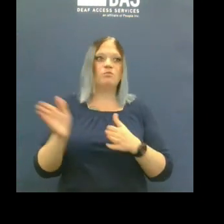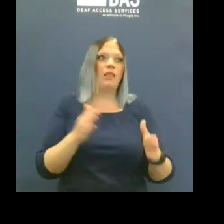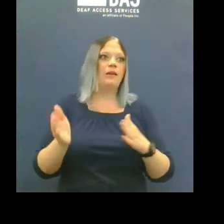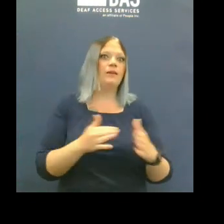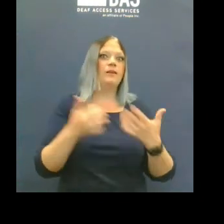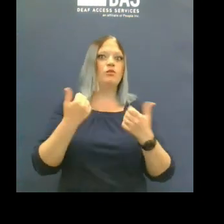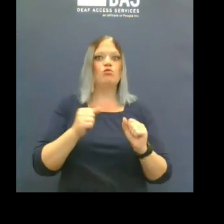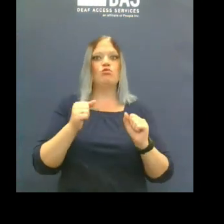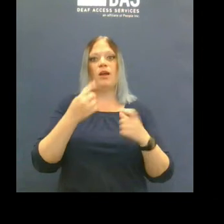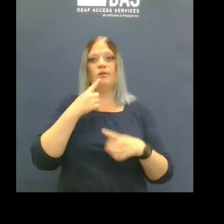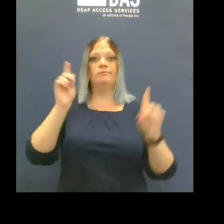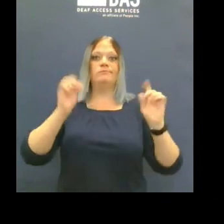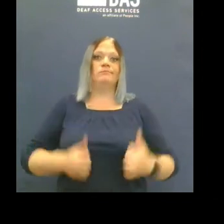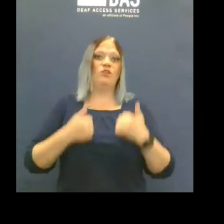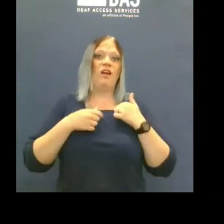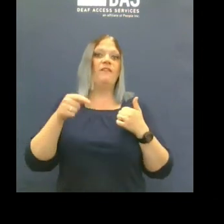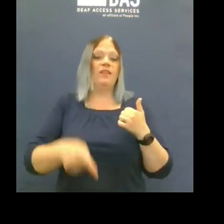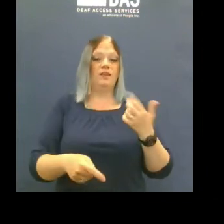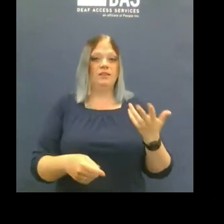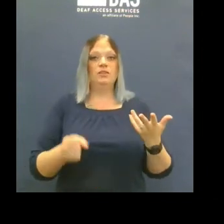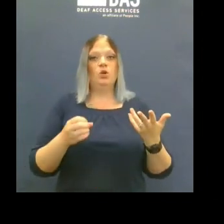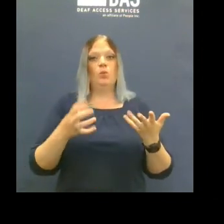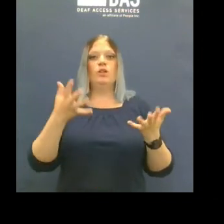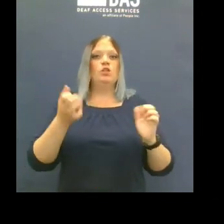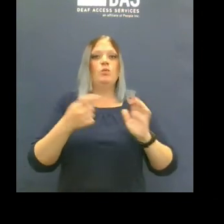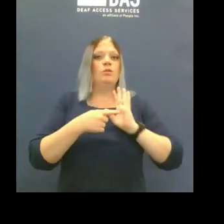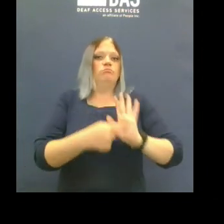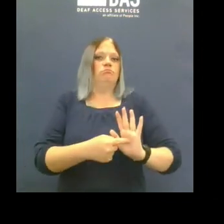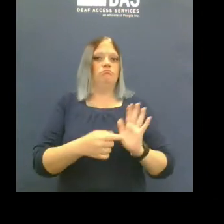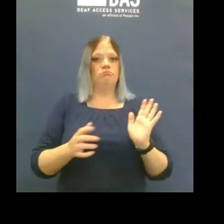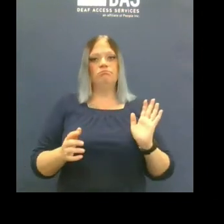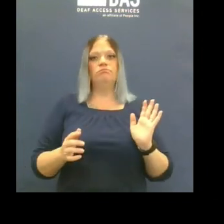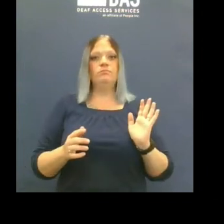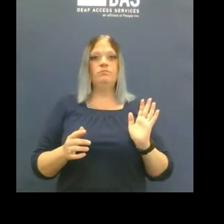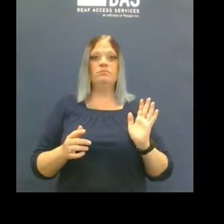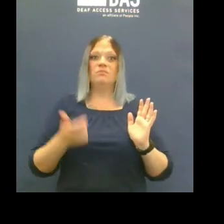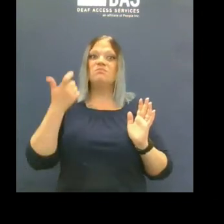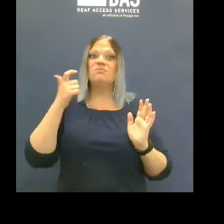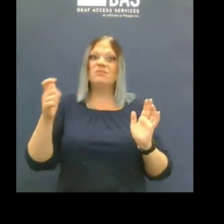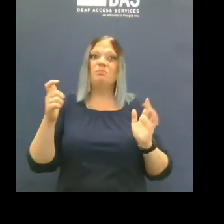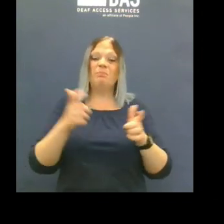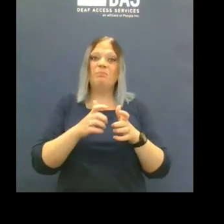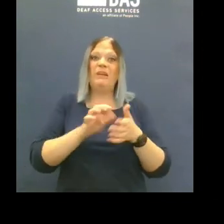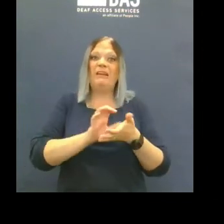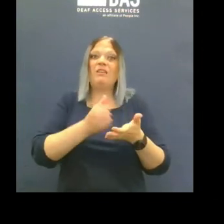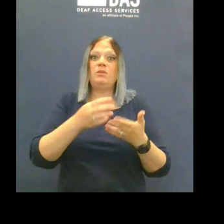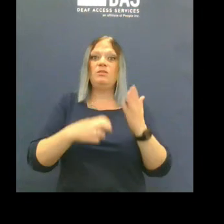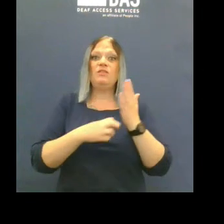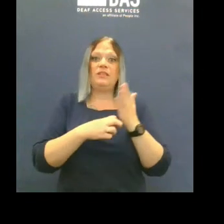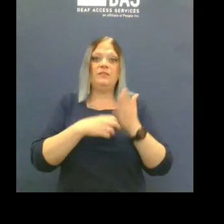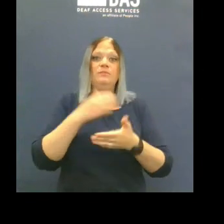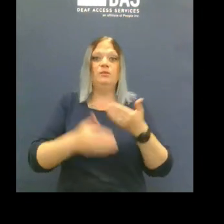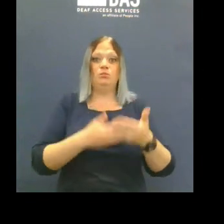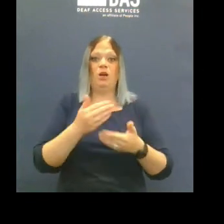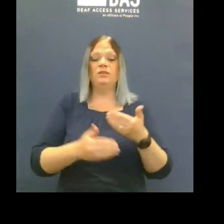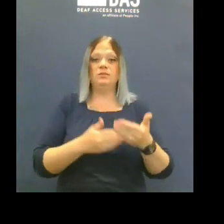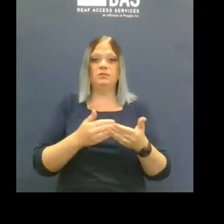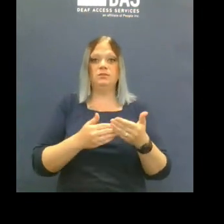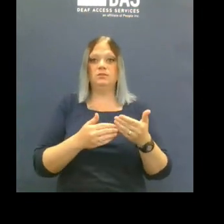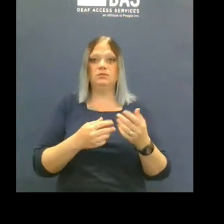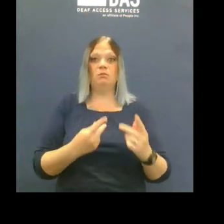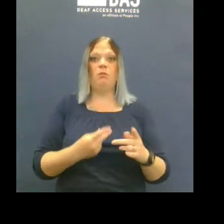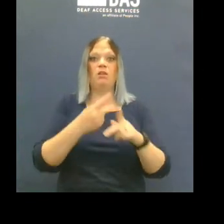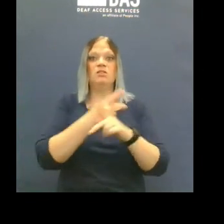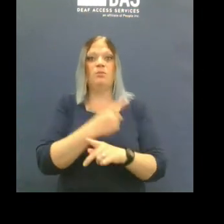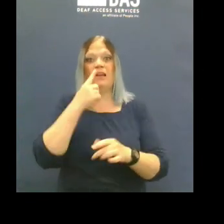us through this thing here. So we wanted to just highlight that's a considerable amount of tickets that are being processed, magnify that by